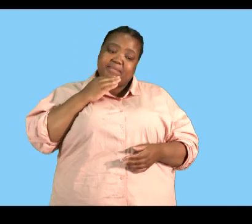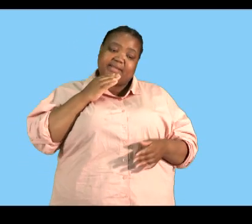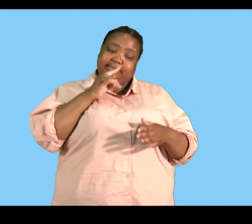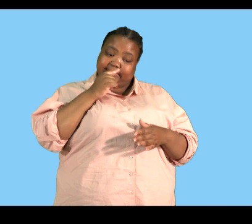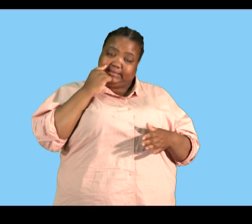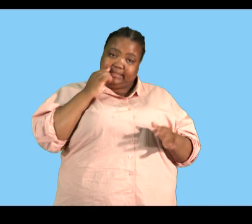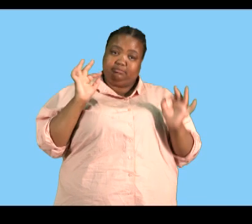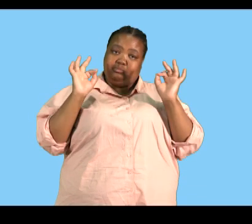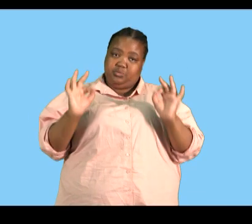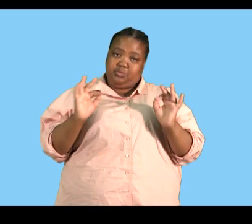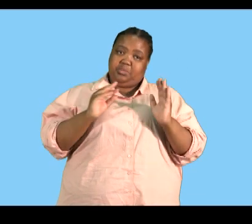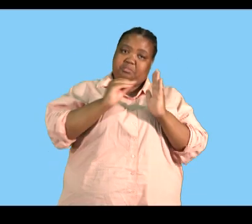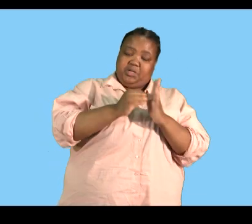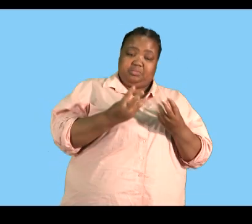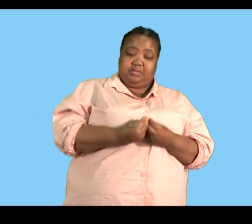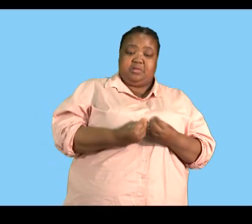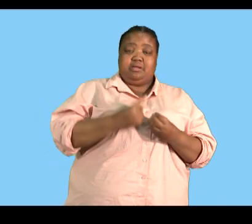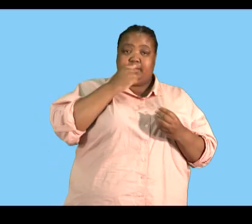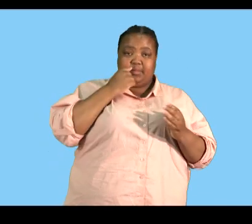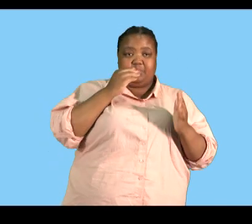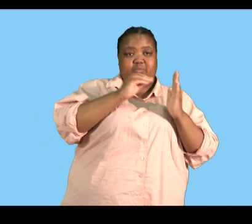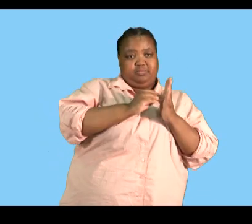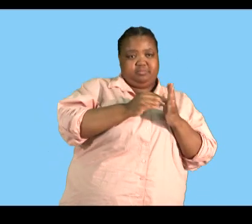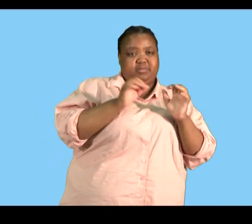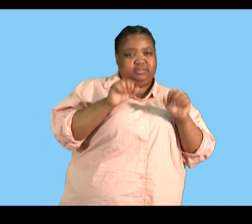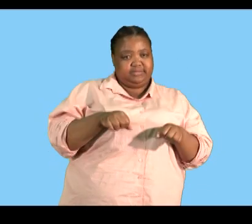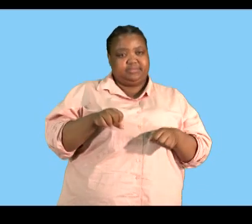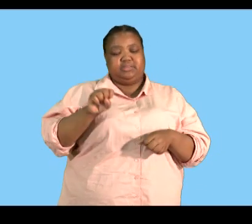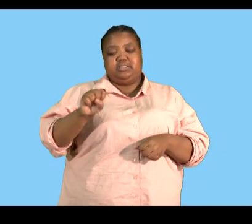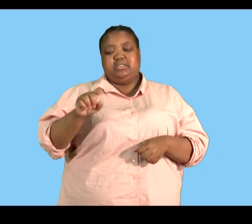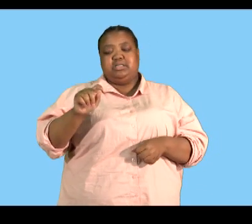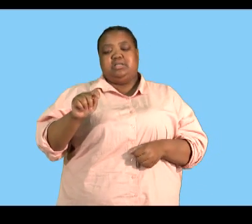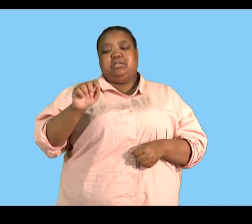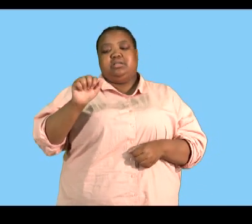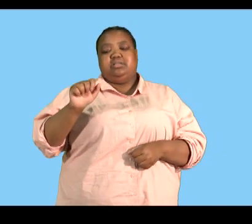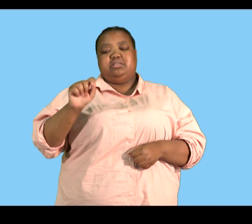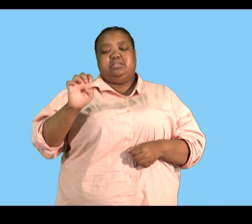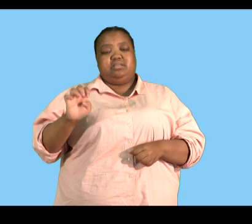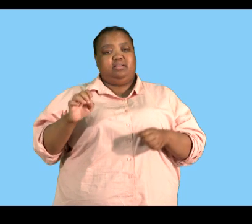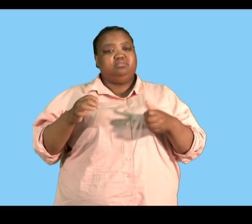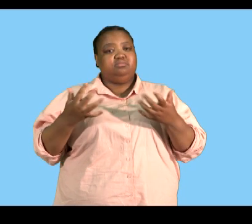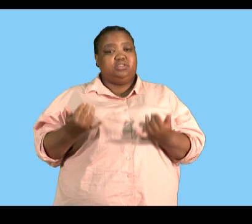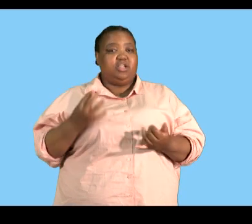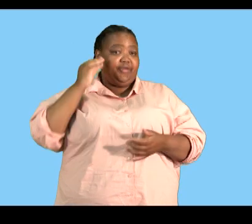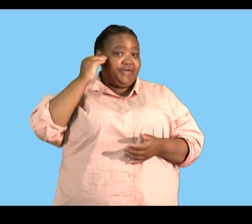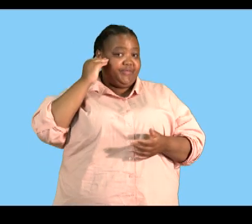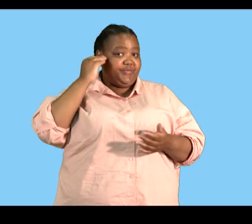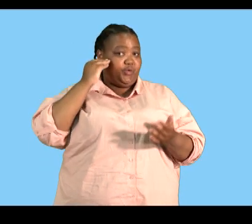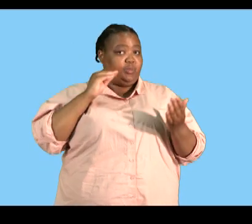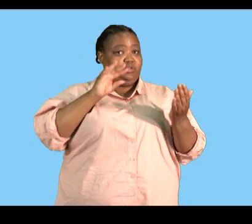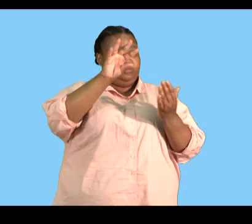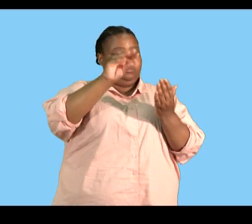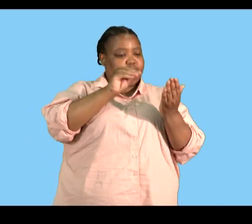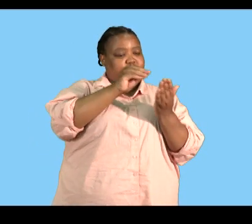name in a proper noun of something. Stating, it's whereby you'll have to write down the information